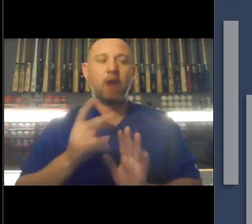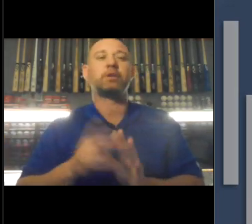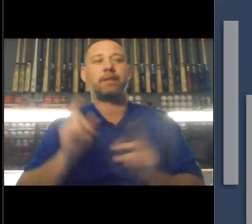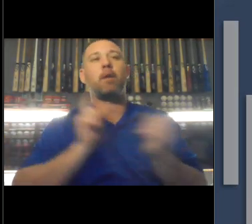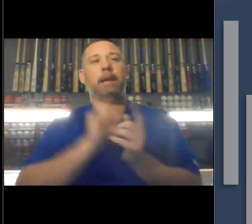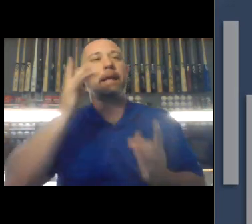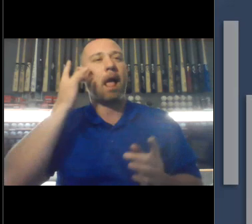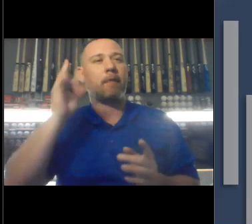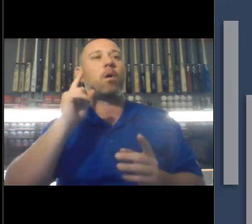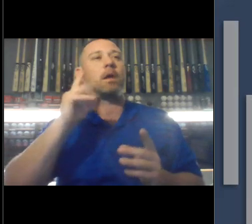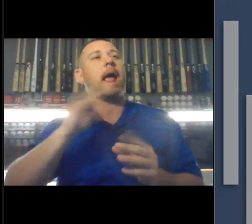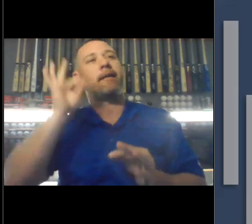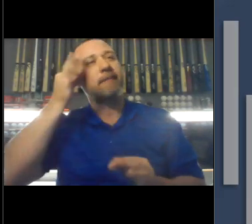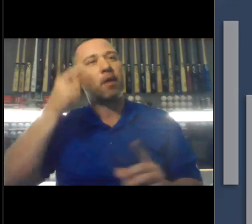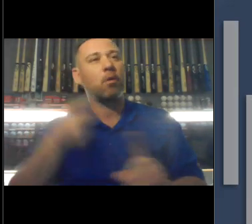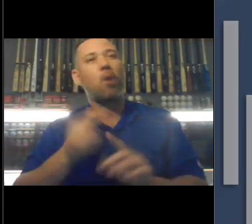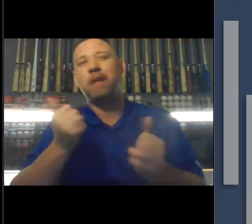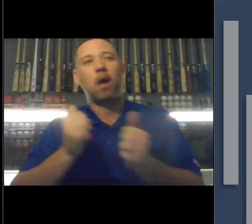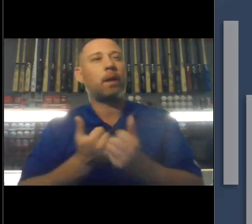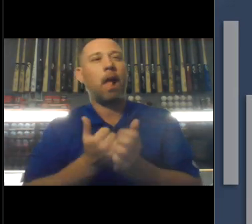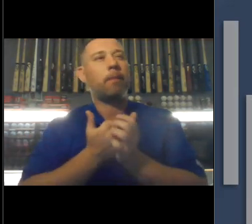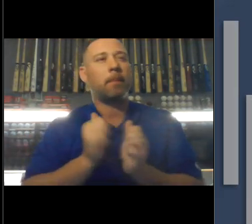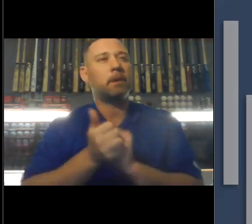goals. How do we help them compete more effectively?